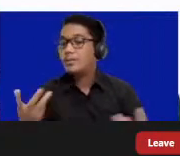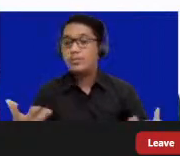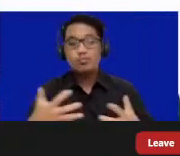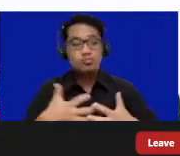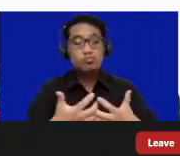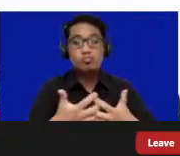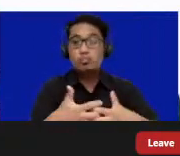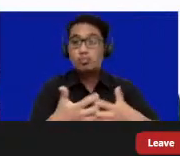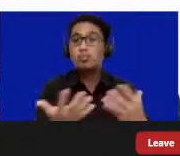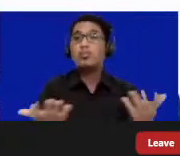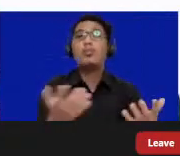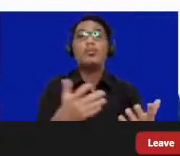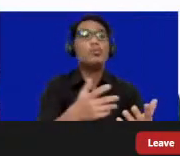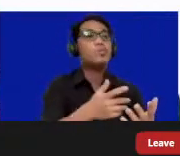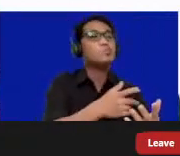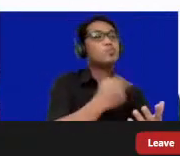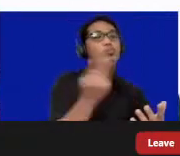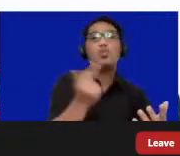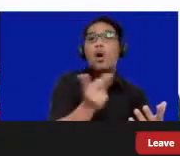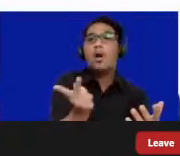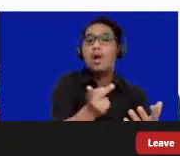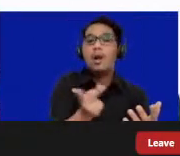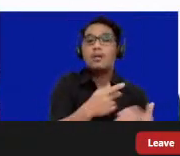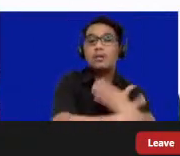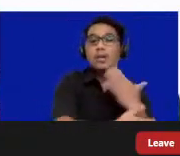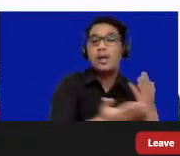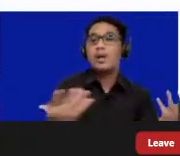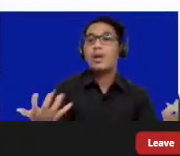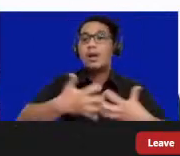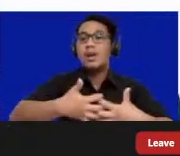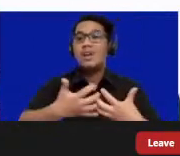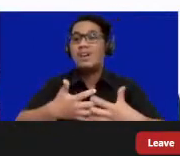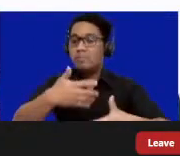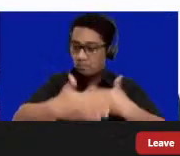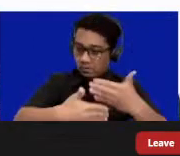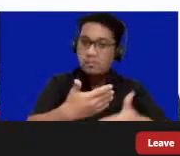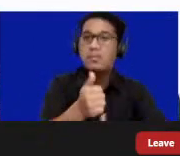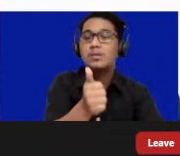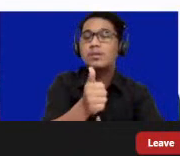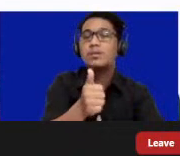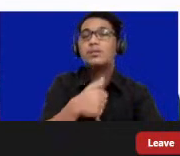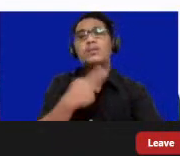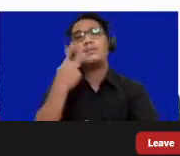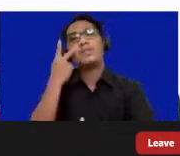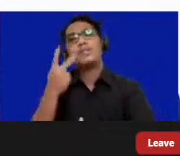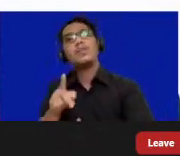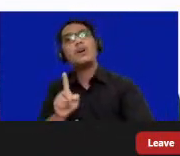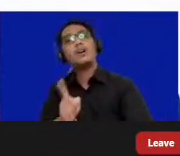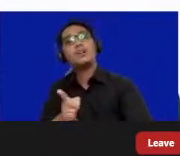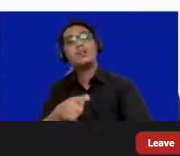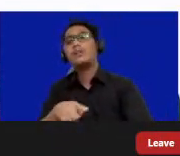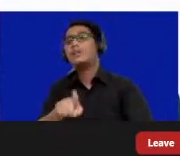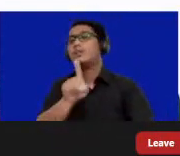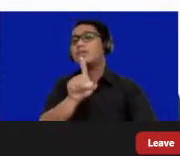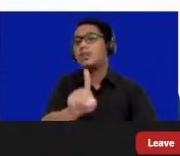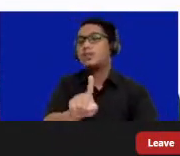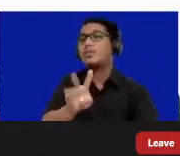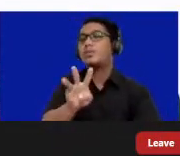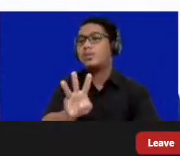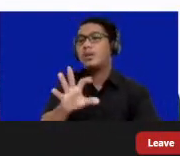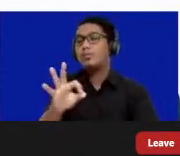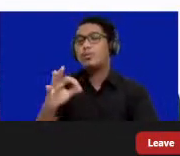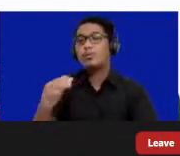I was looking, we had 168 people online at some stage here today. You can't organize a trip